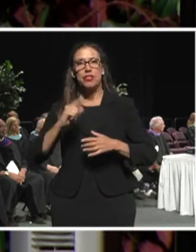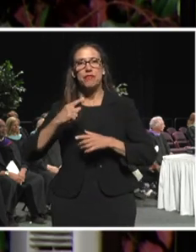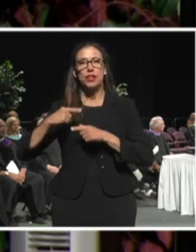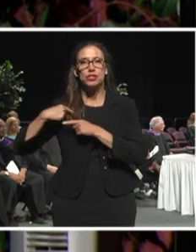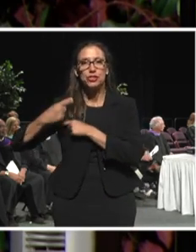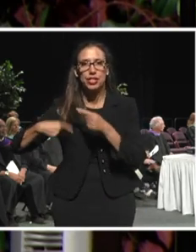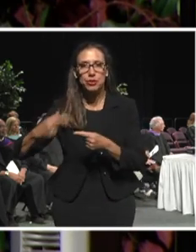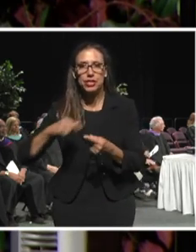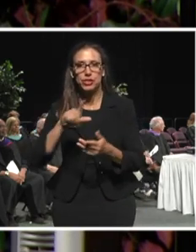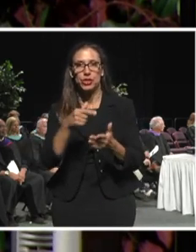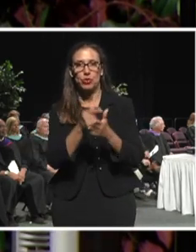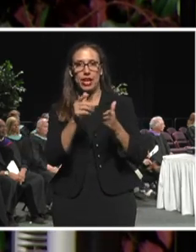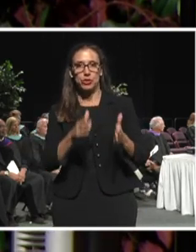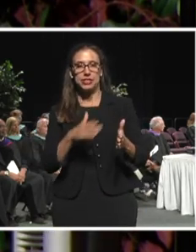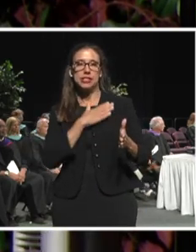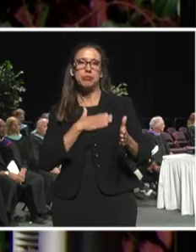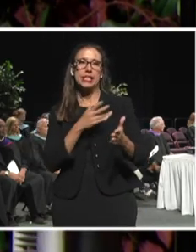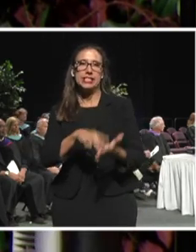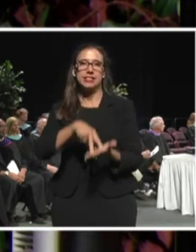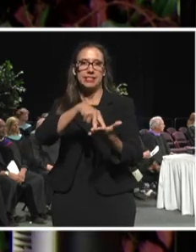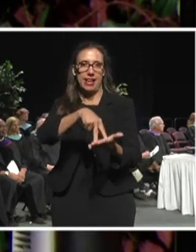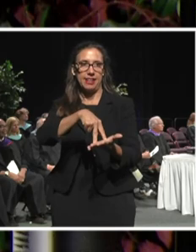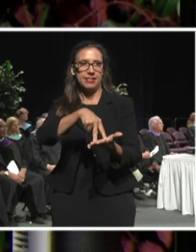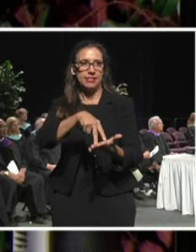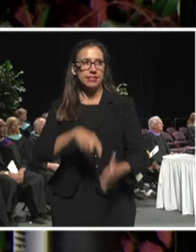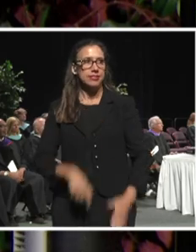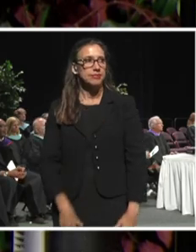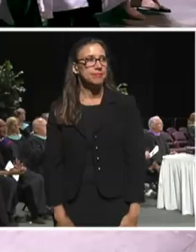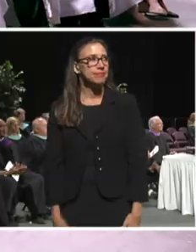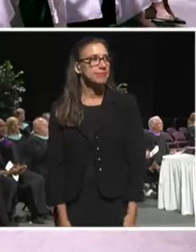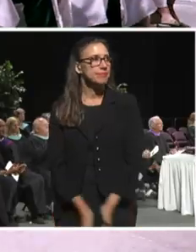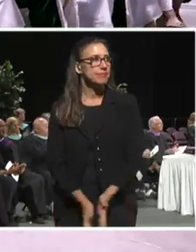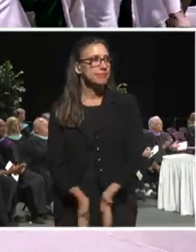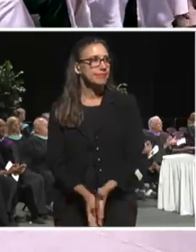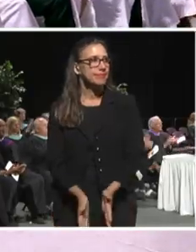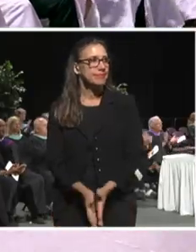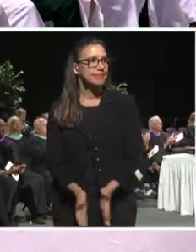generation grads please stand and be recognized?